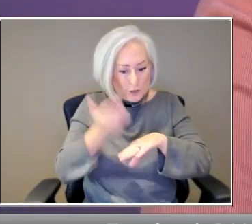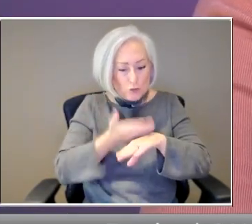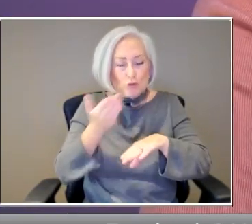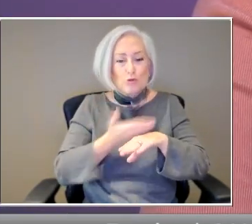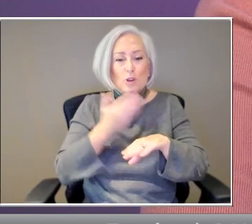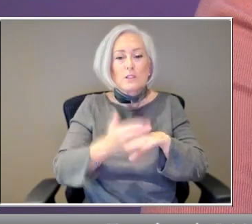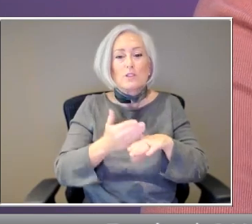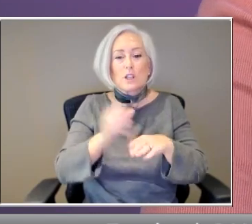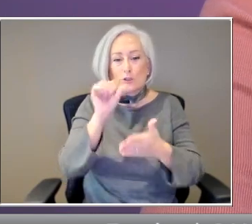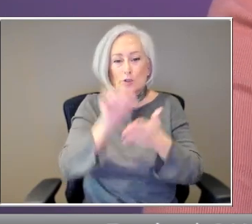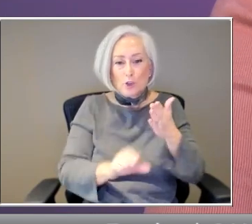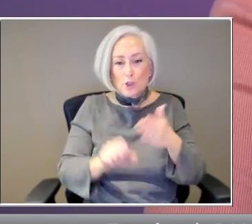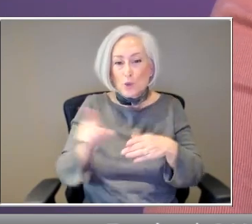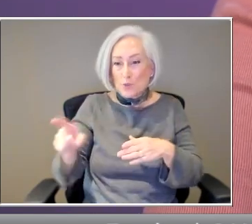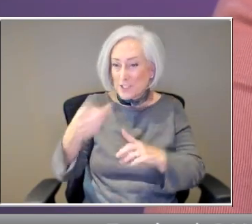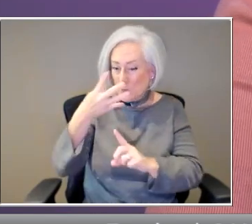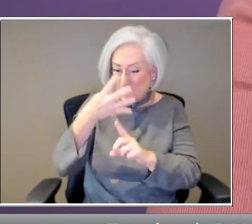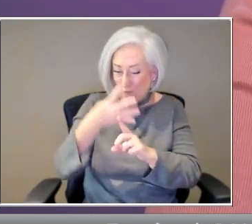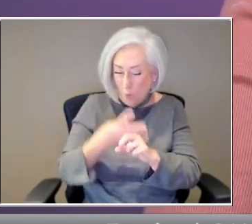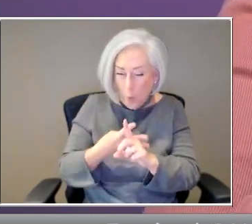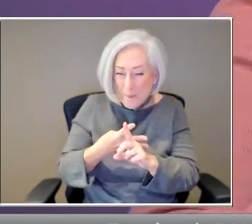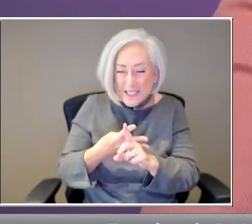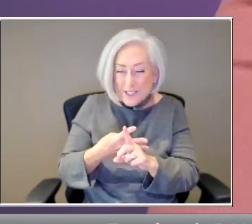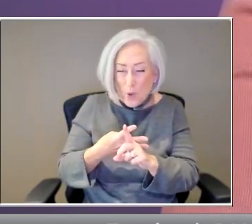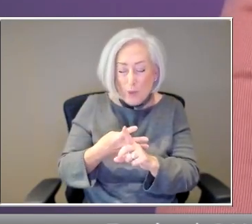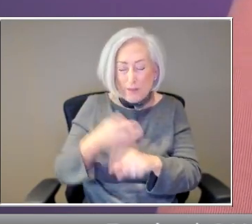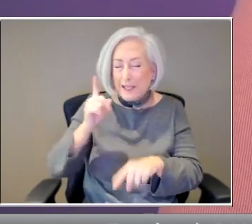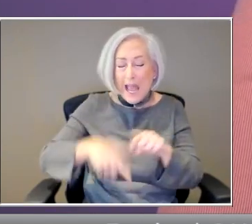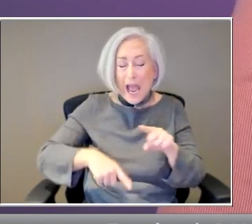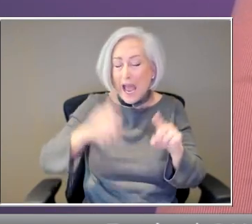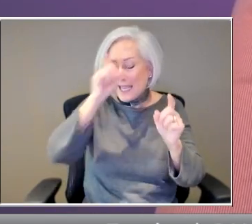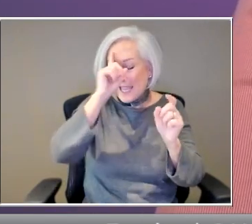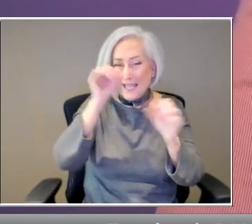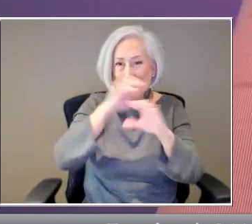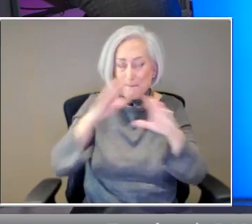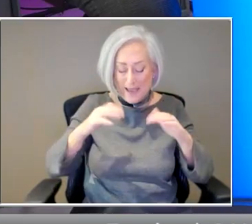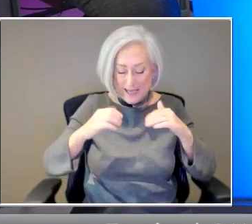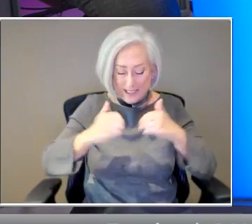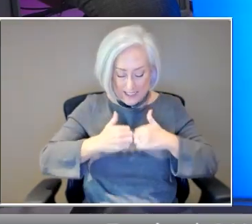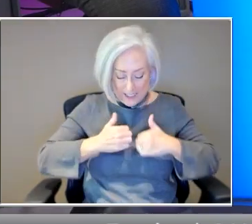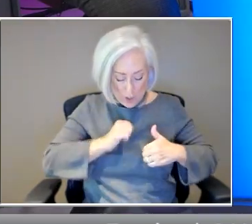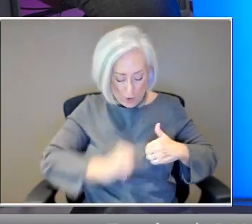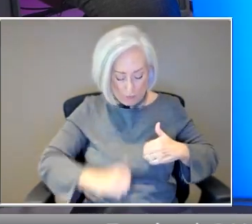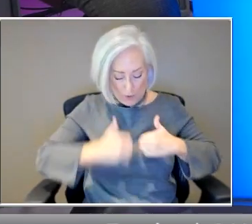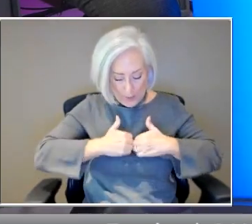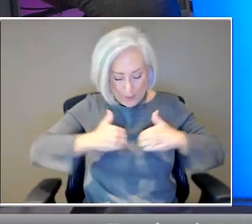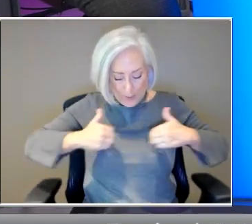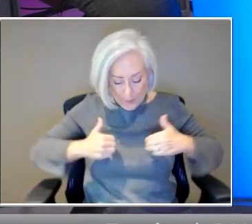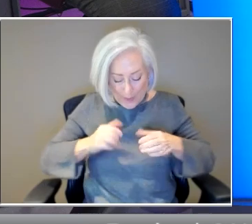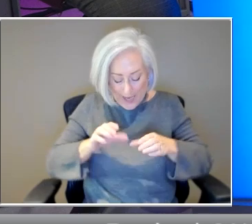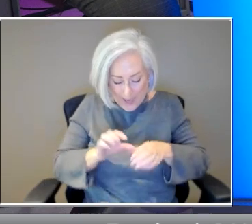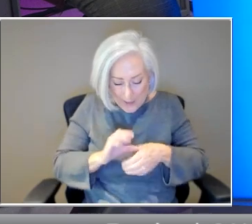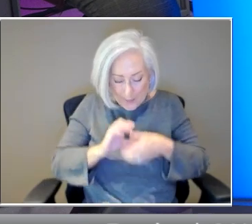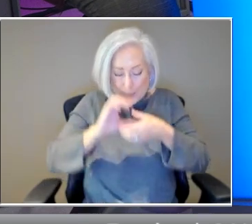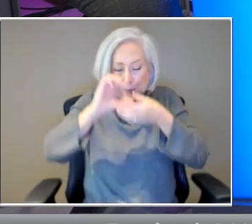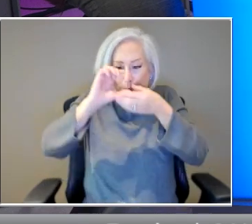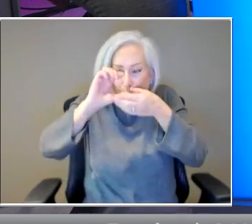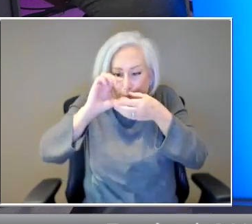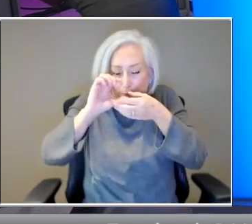my gosh. And I cannot imagine them doing that. The stress. The procedure itself. Yes. Yes. And